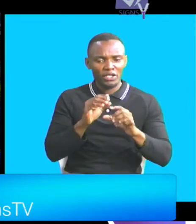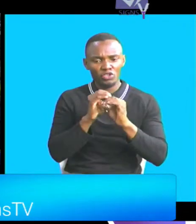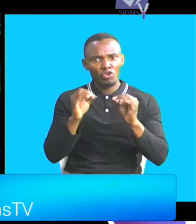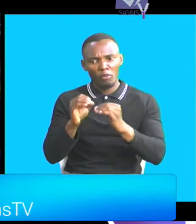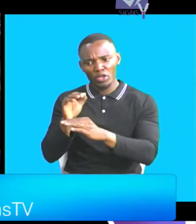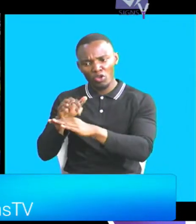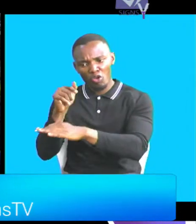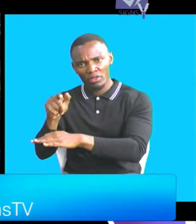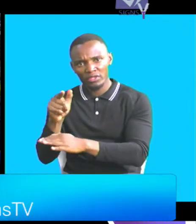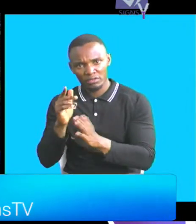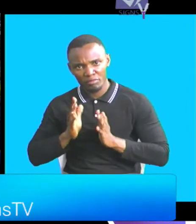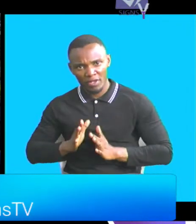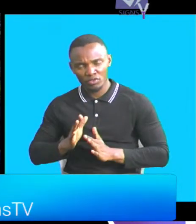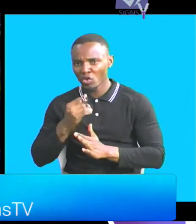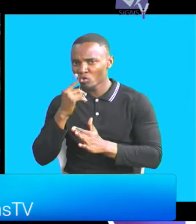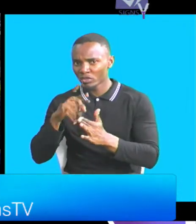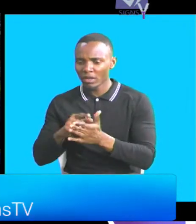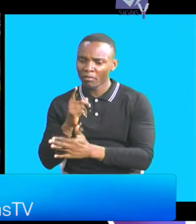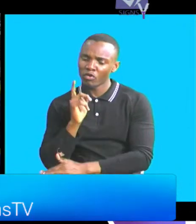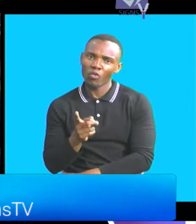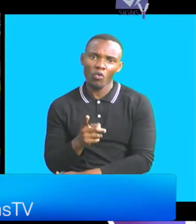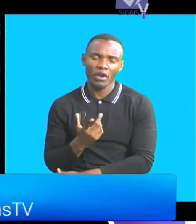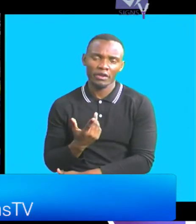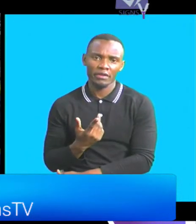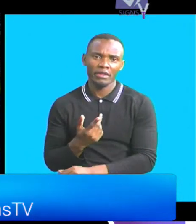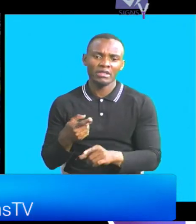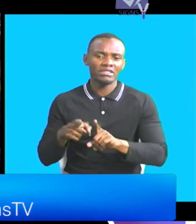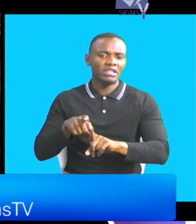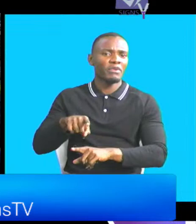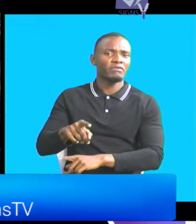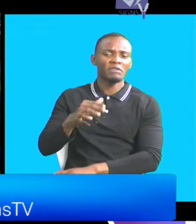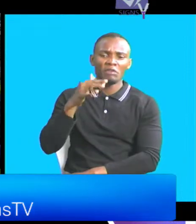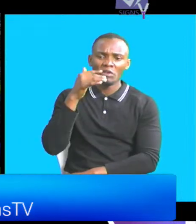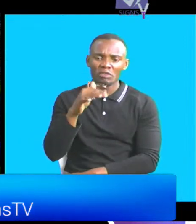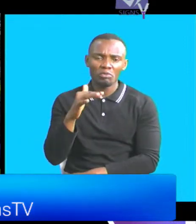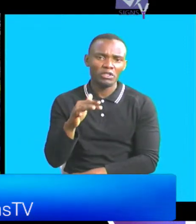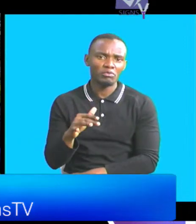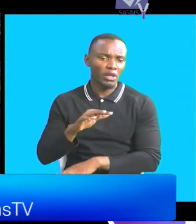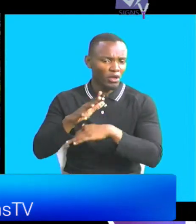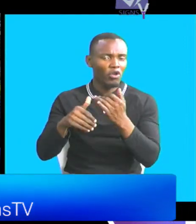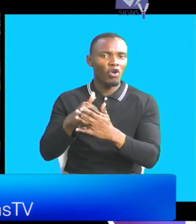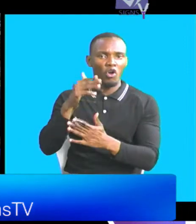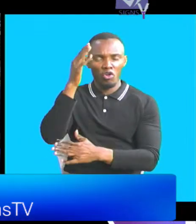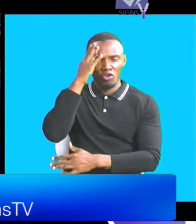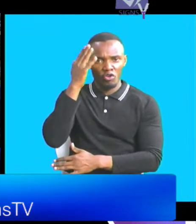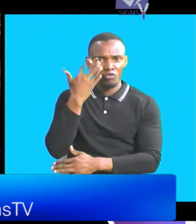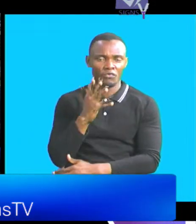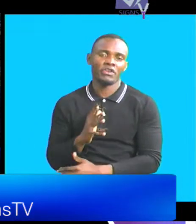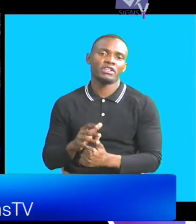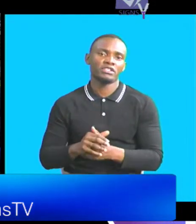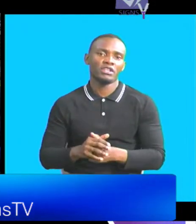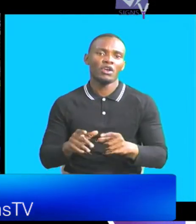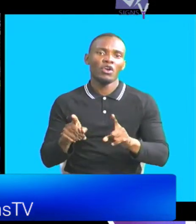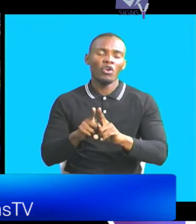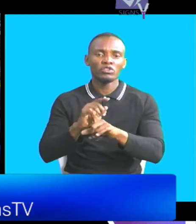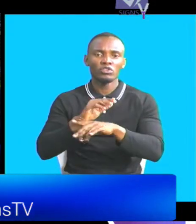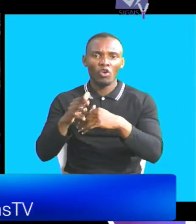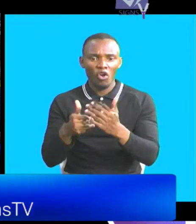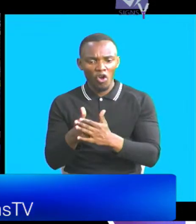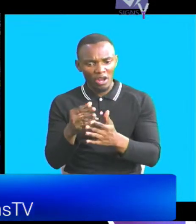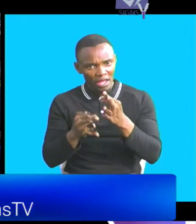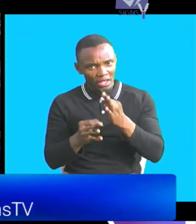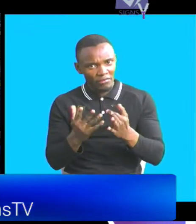hiyo ni mbaya. And he talked, it is in the record. Na kila mtu